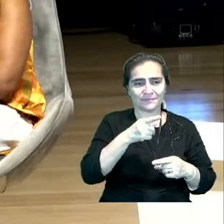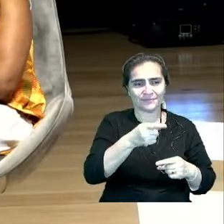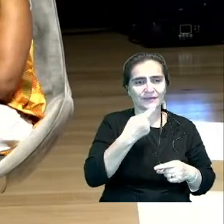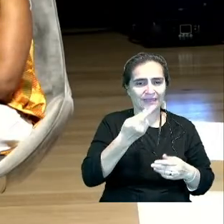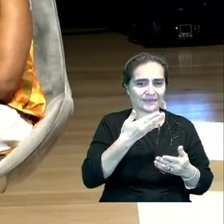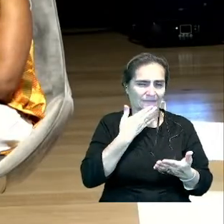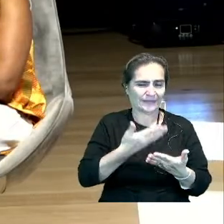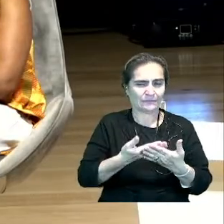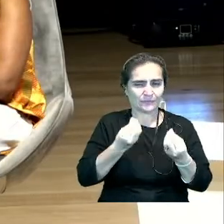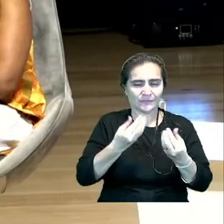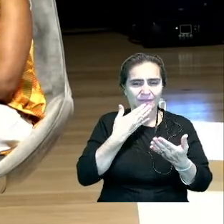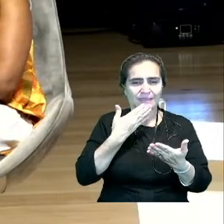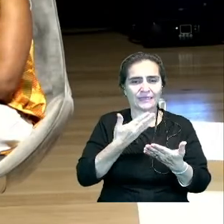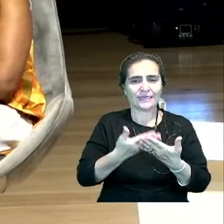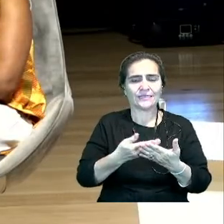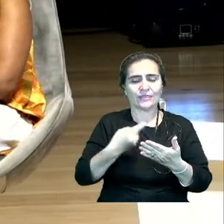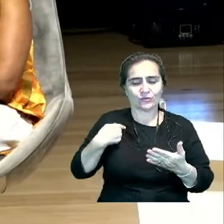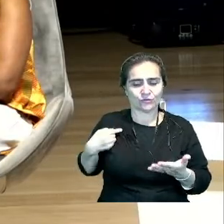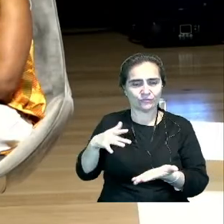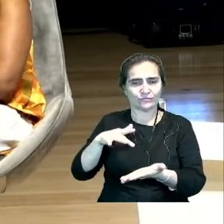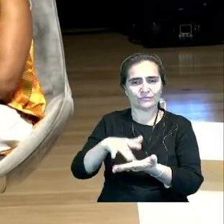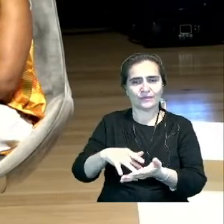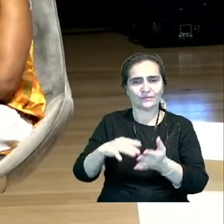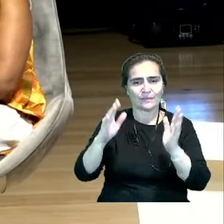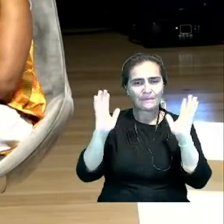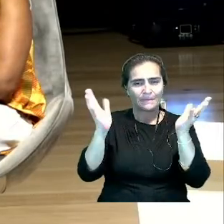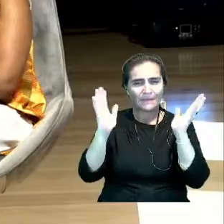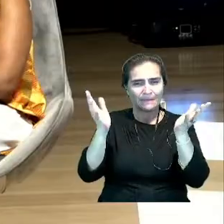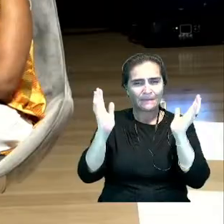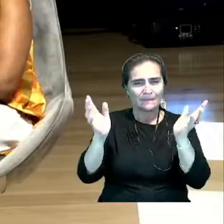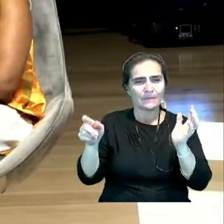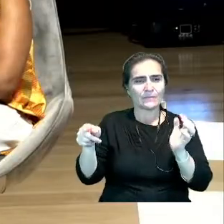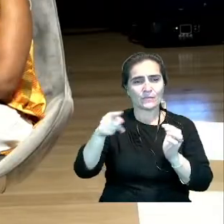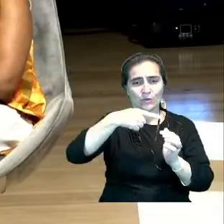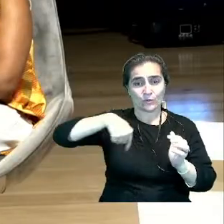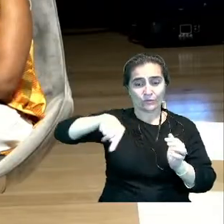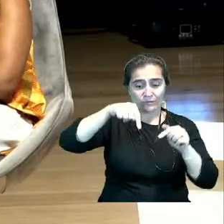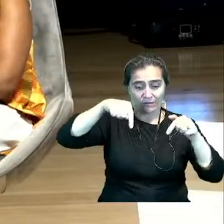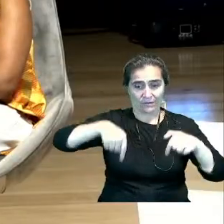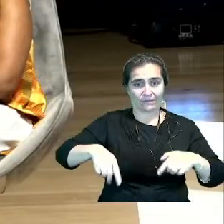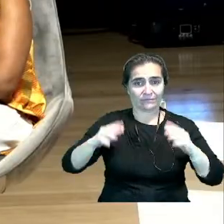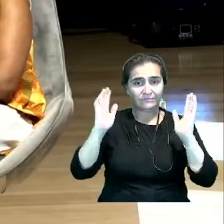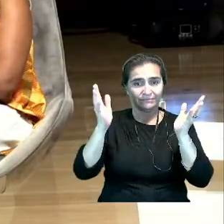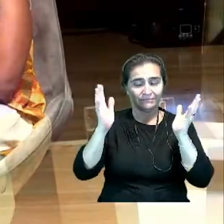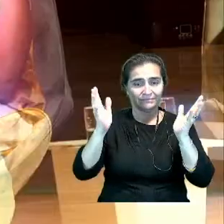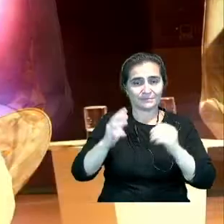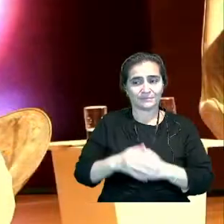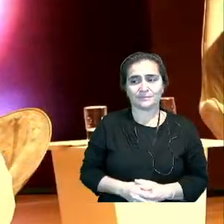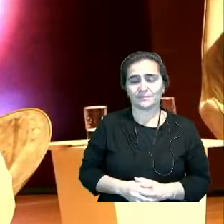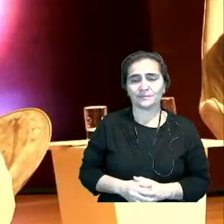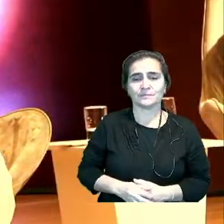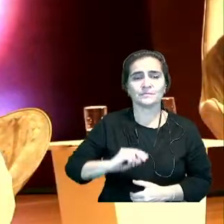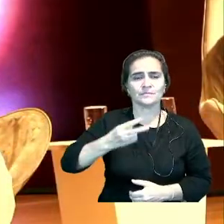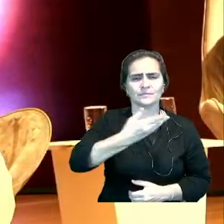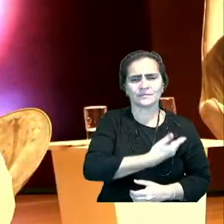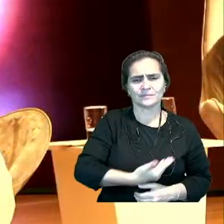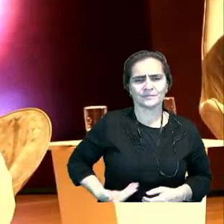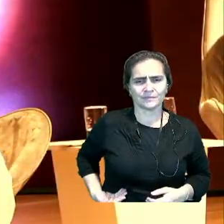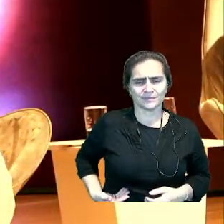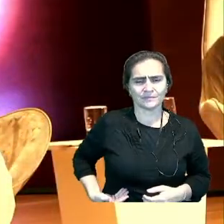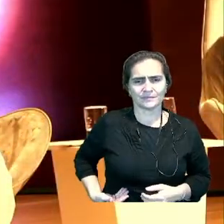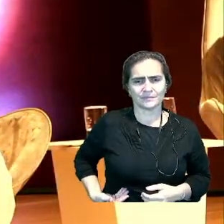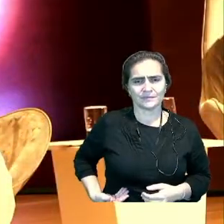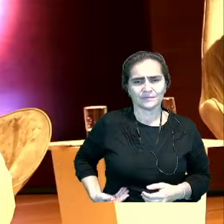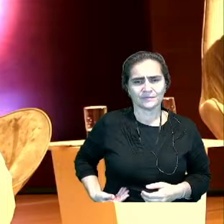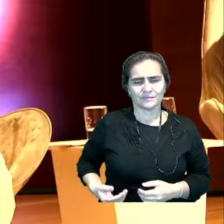important conversations that we have been having today. Vice President Marquez, I